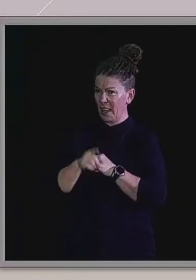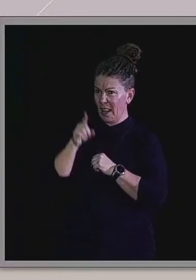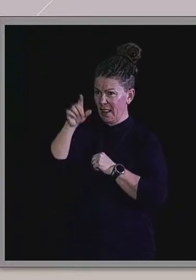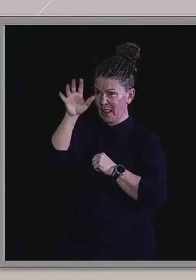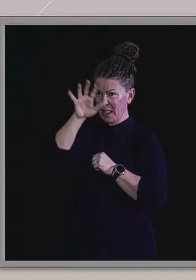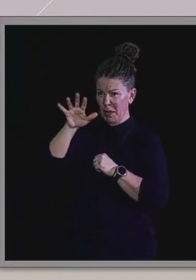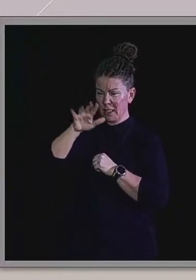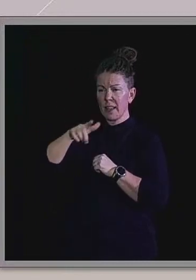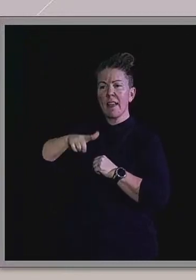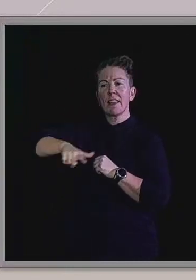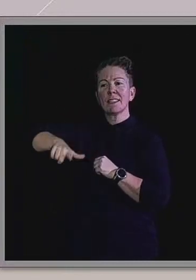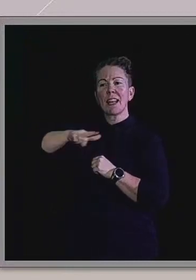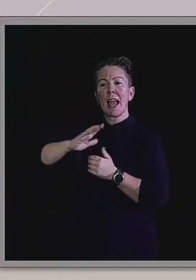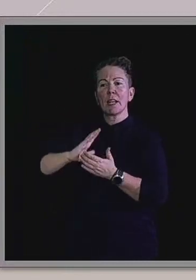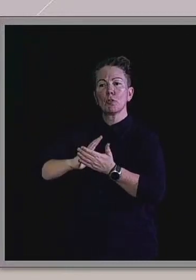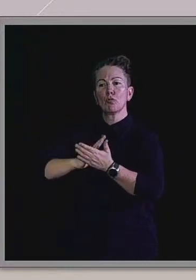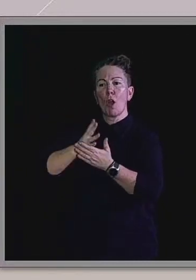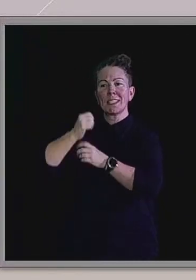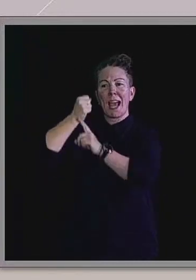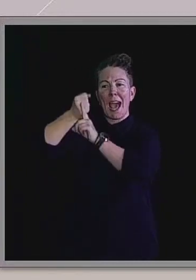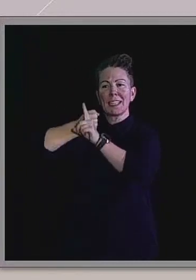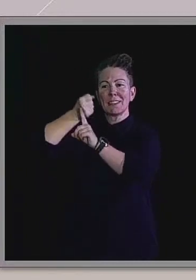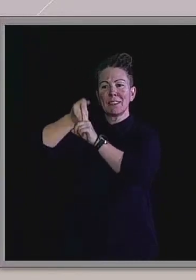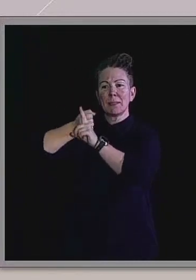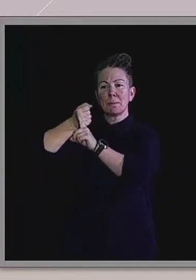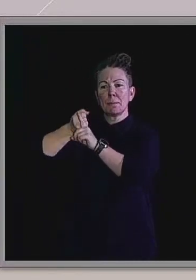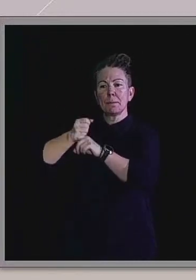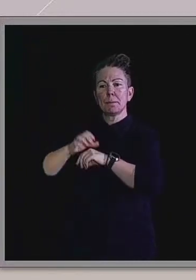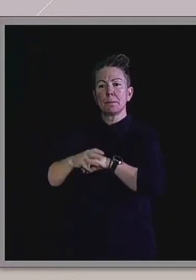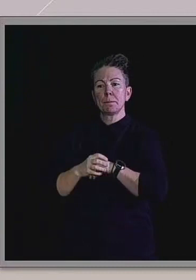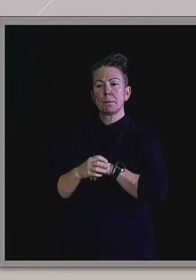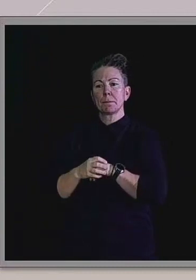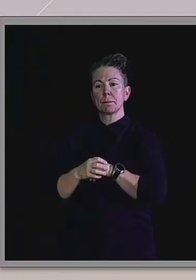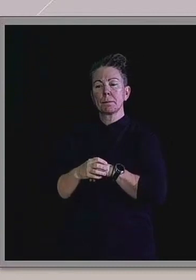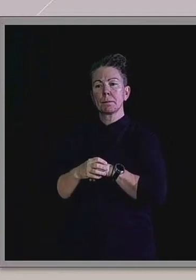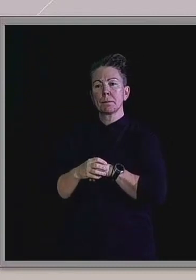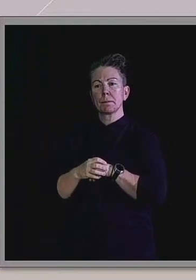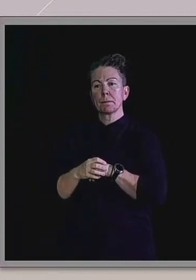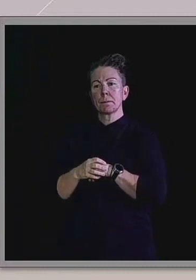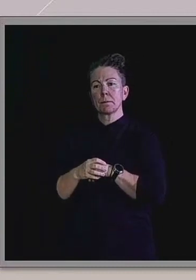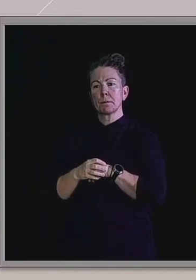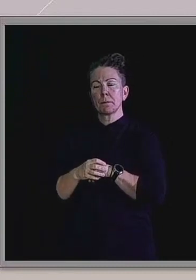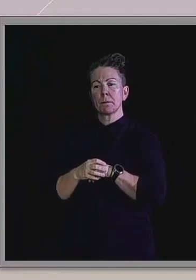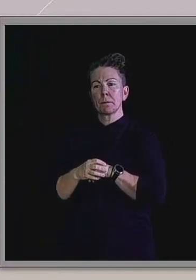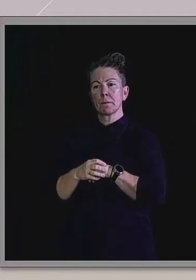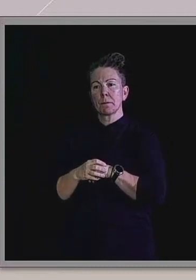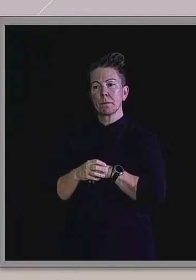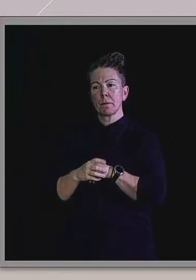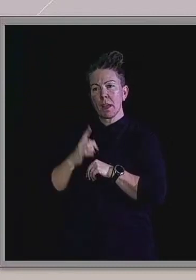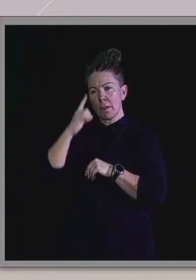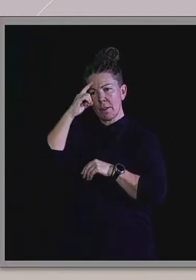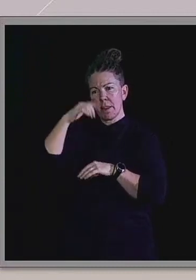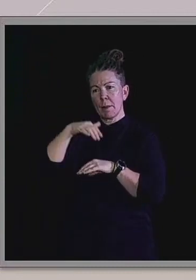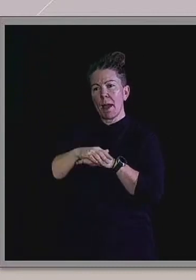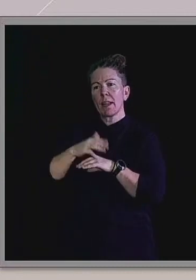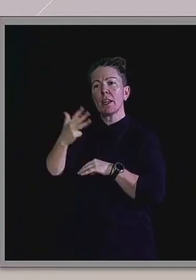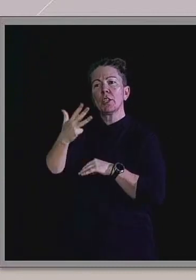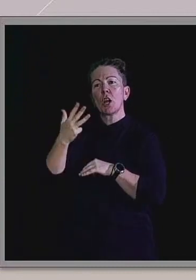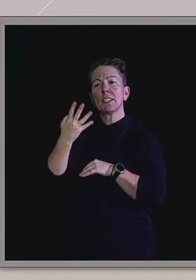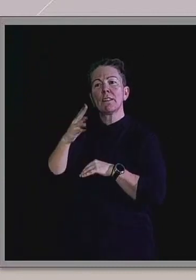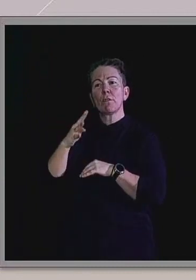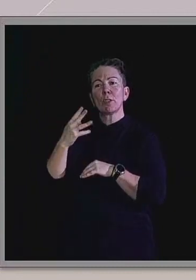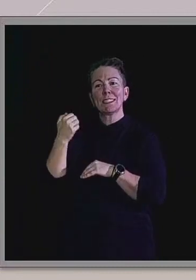land rights activism going back a long time in the short history of the nation that we call Australia. You can think about the 1946 Pilbara